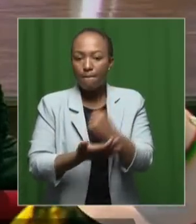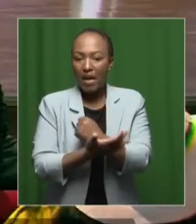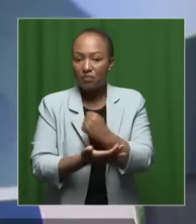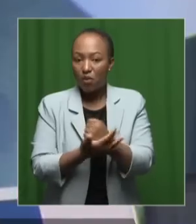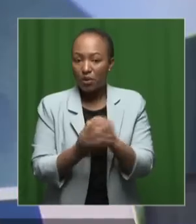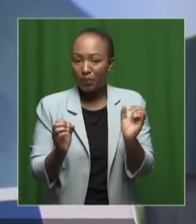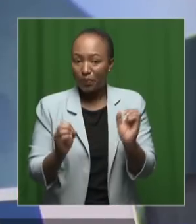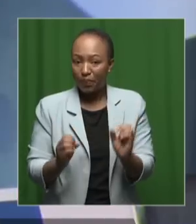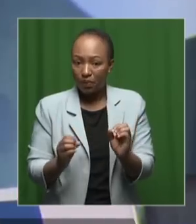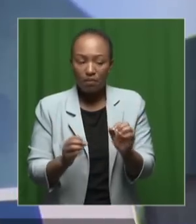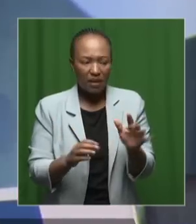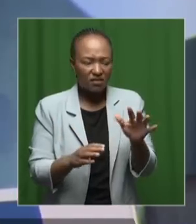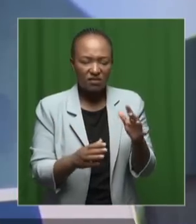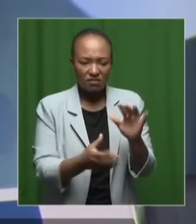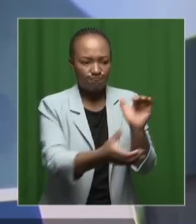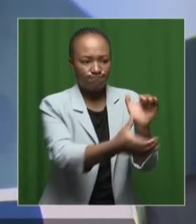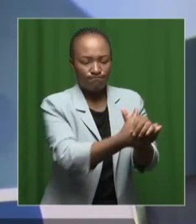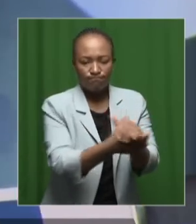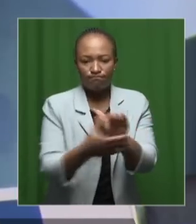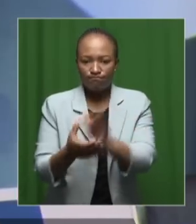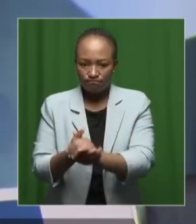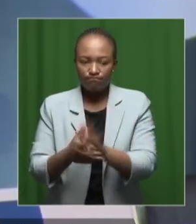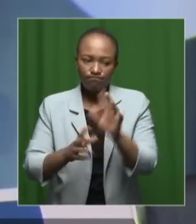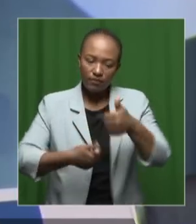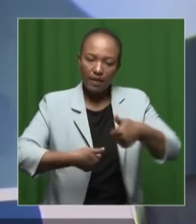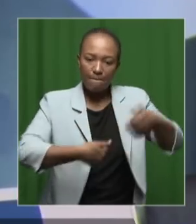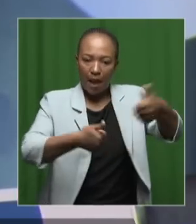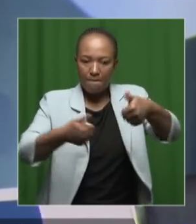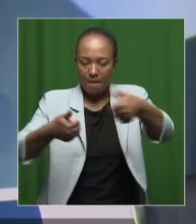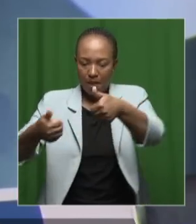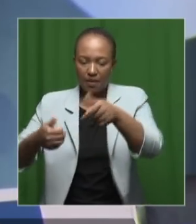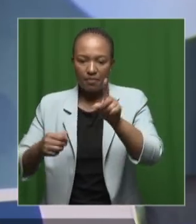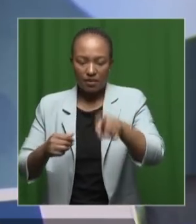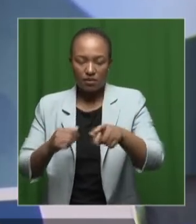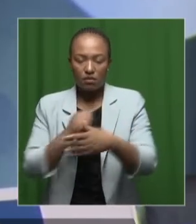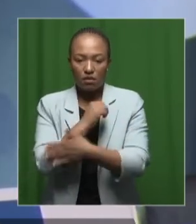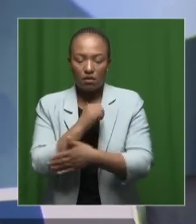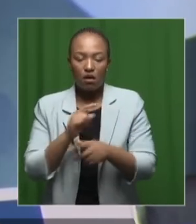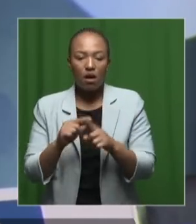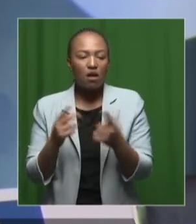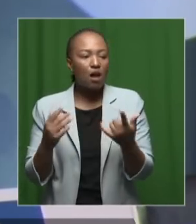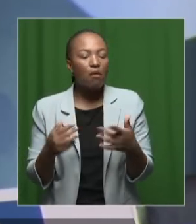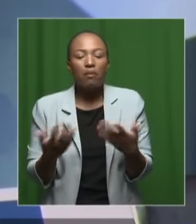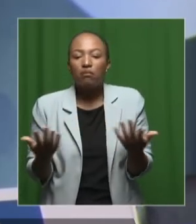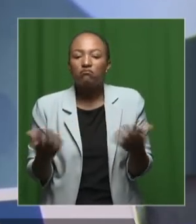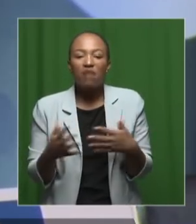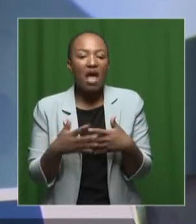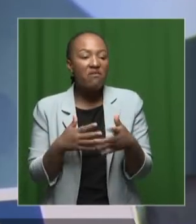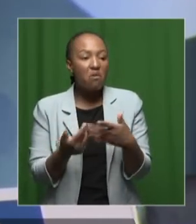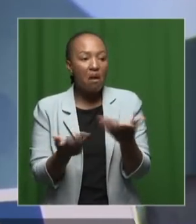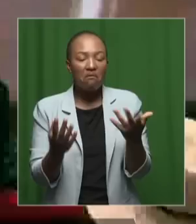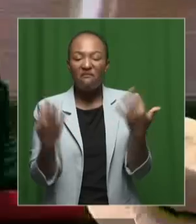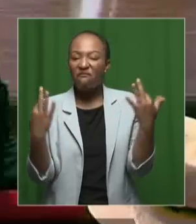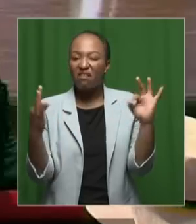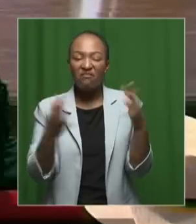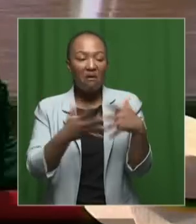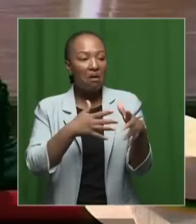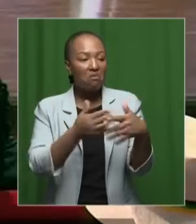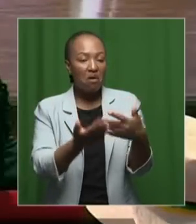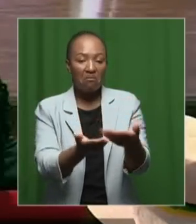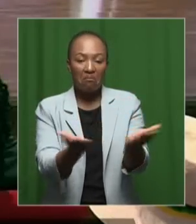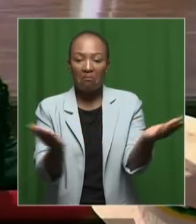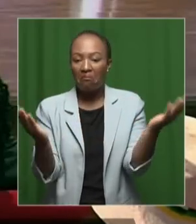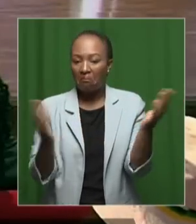them. They're not implementing the law. And therefore, we're stuck in the situation where it is a free-for-all, unfortunately, at the moment.